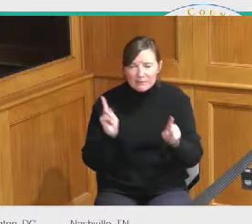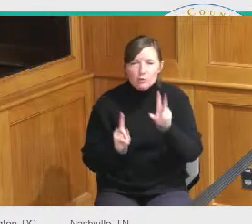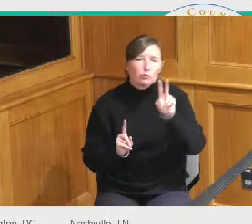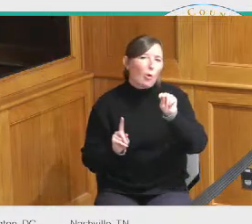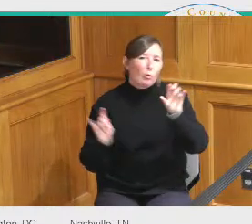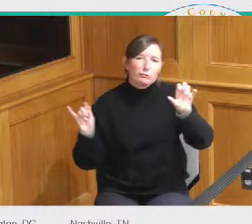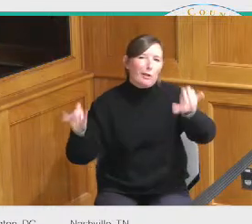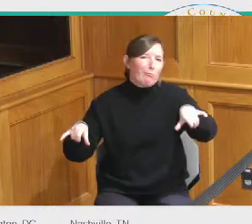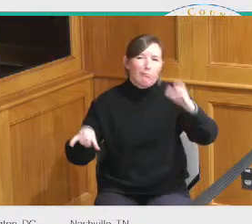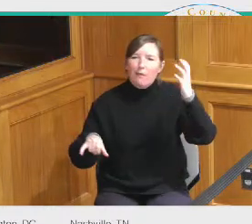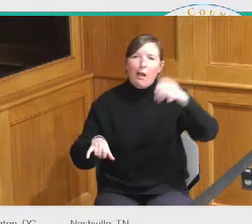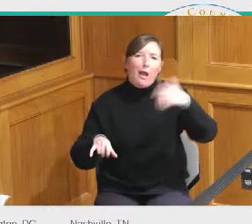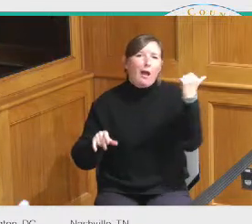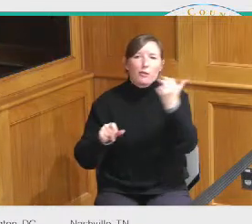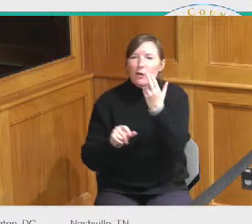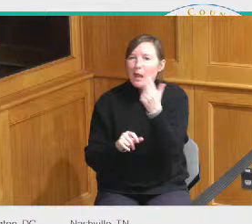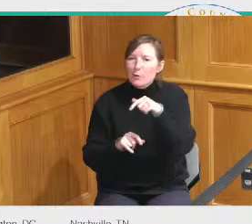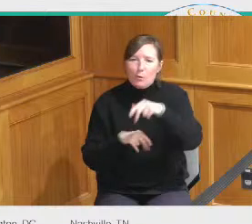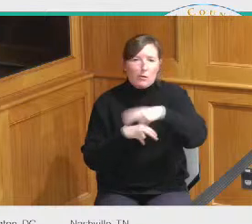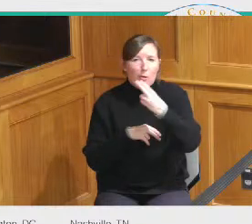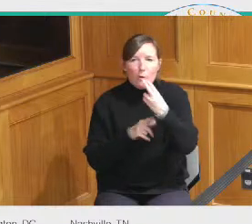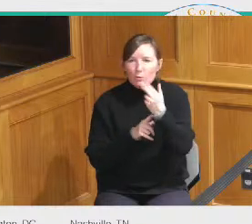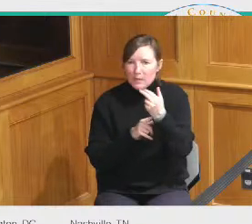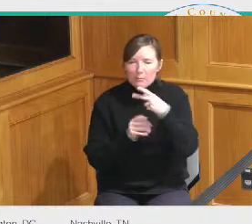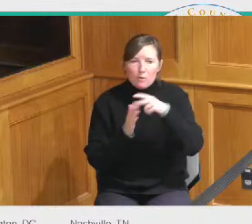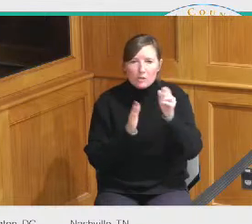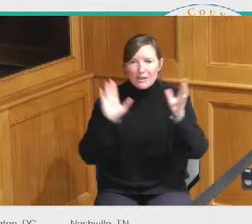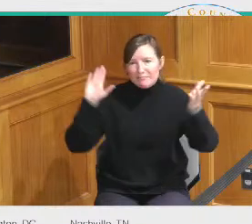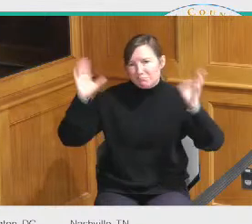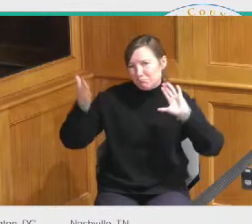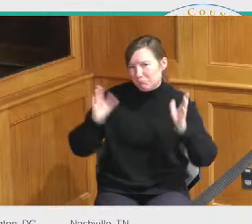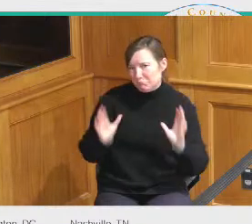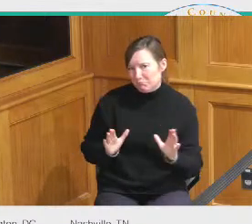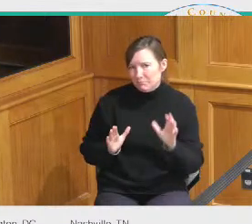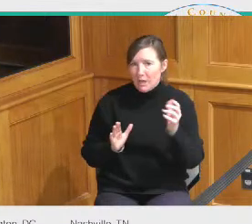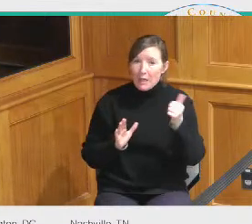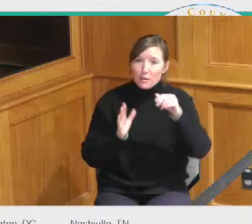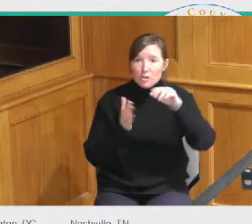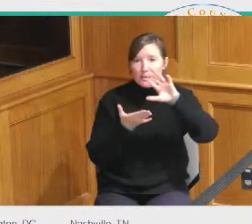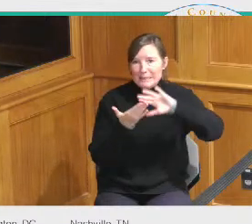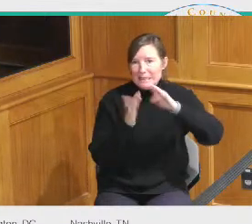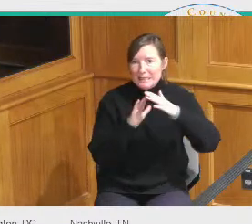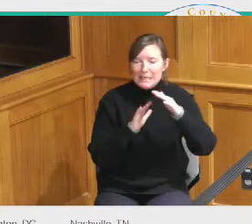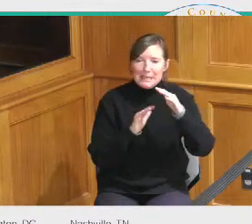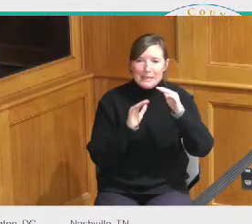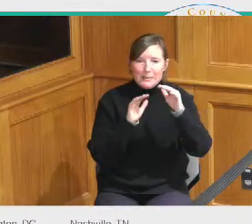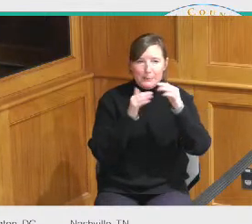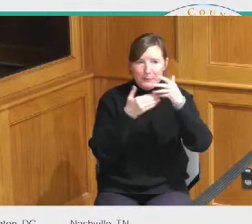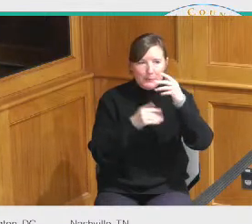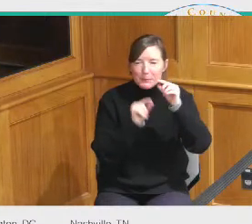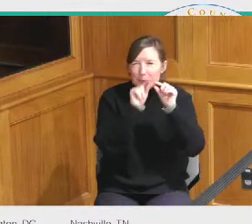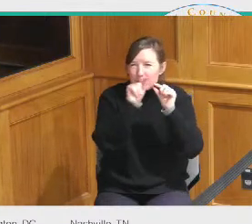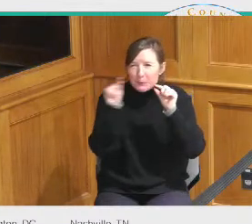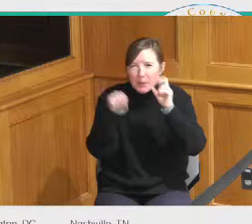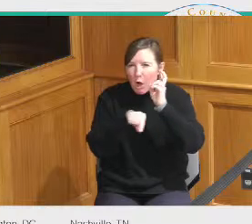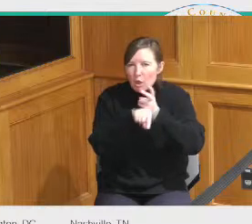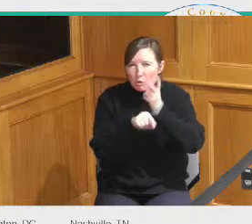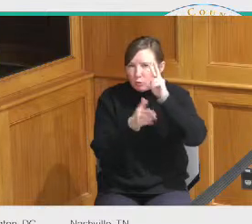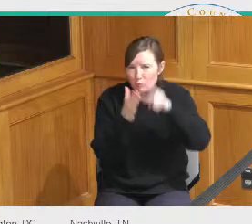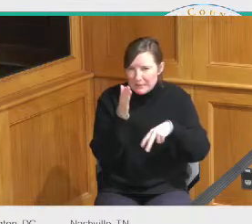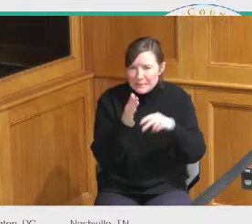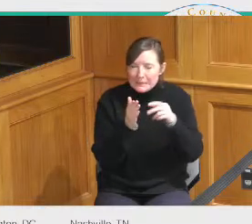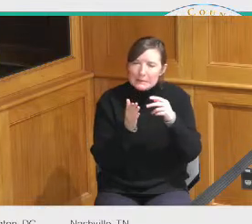other recent headquarter hotel projects in some of our like cities. This is a little too small for folks at home to probably